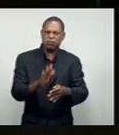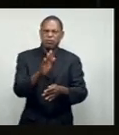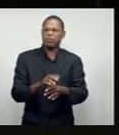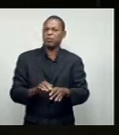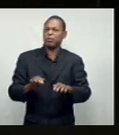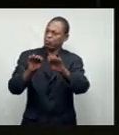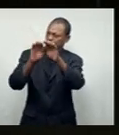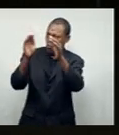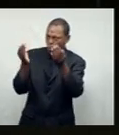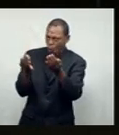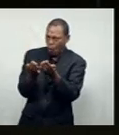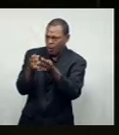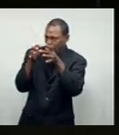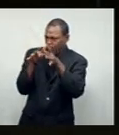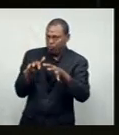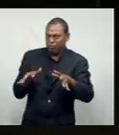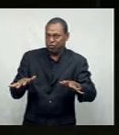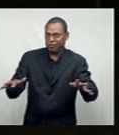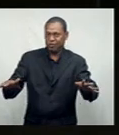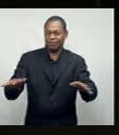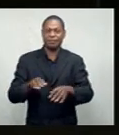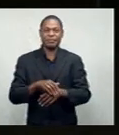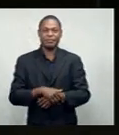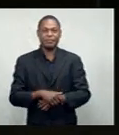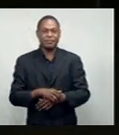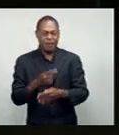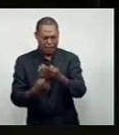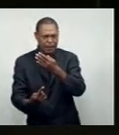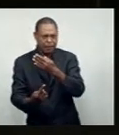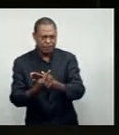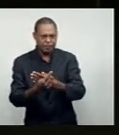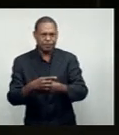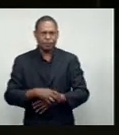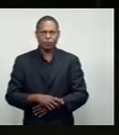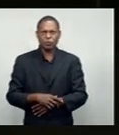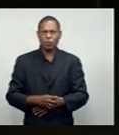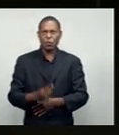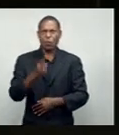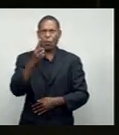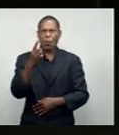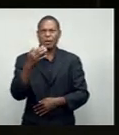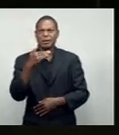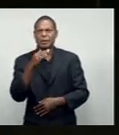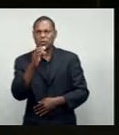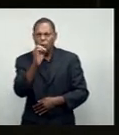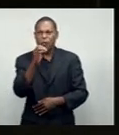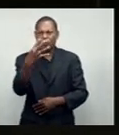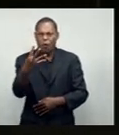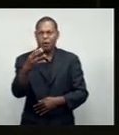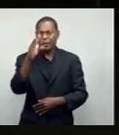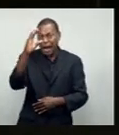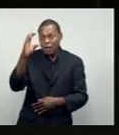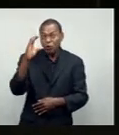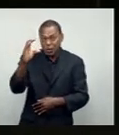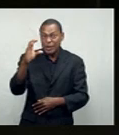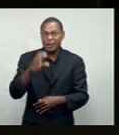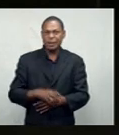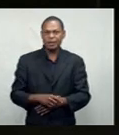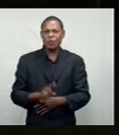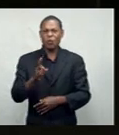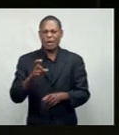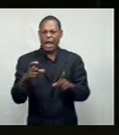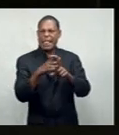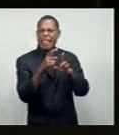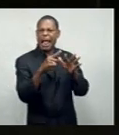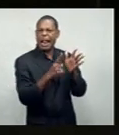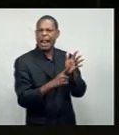spike of infection. In 104 countries that the Delta variant has